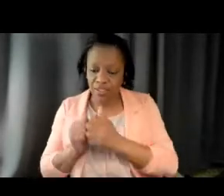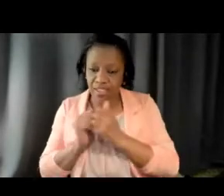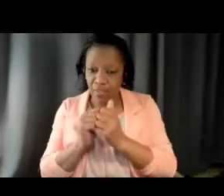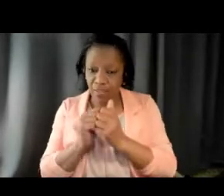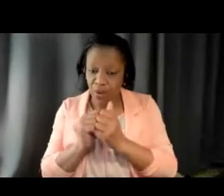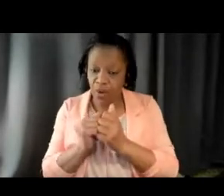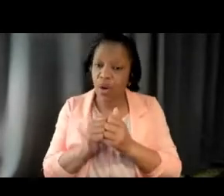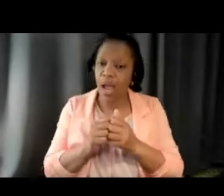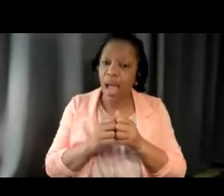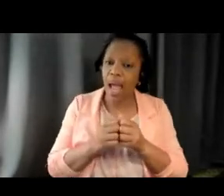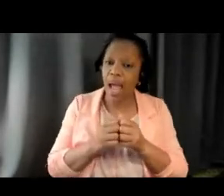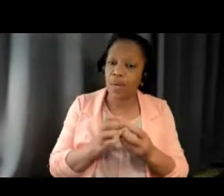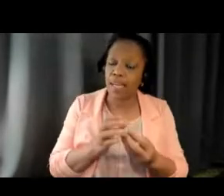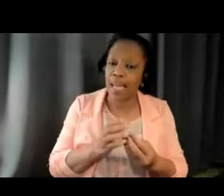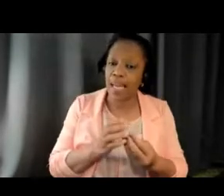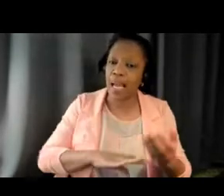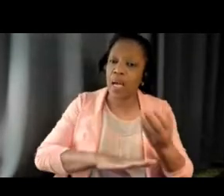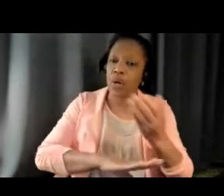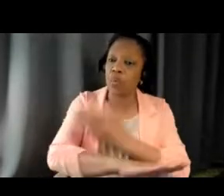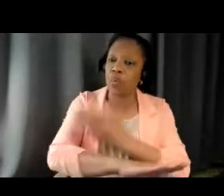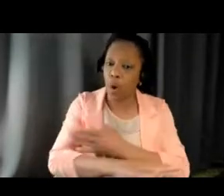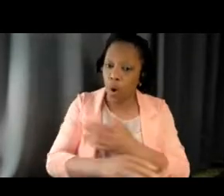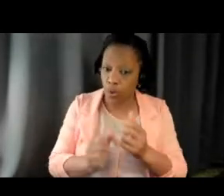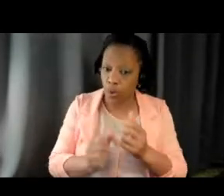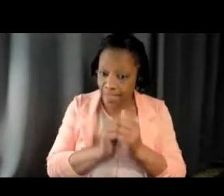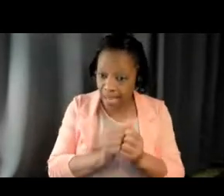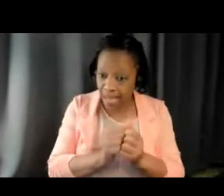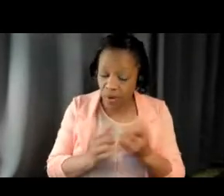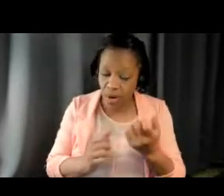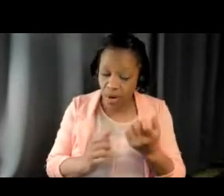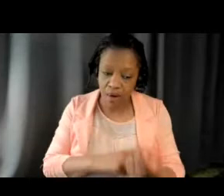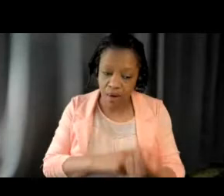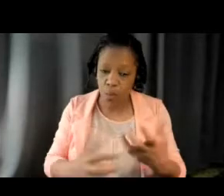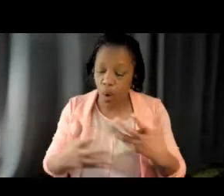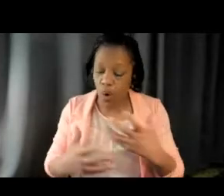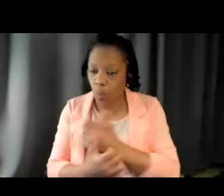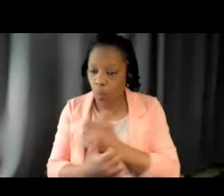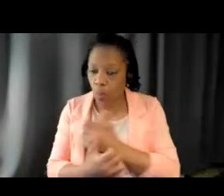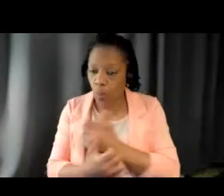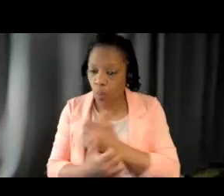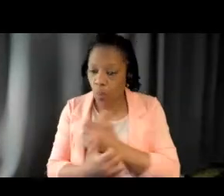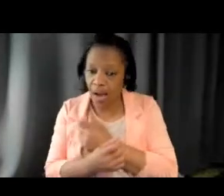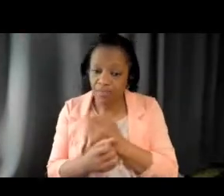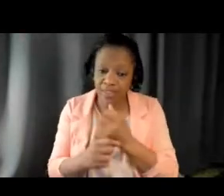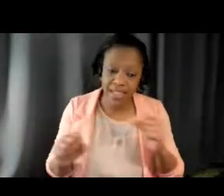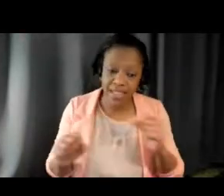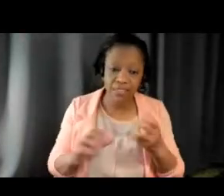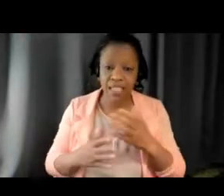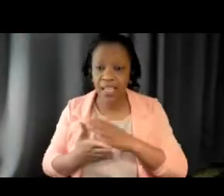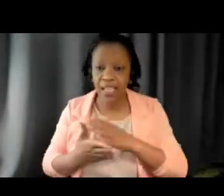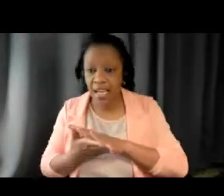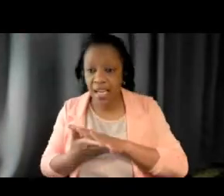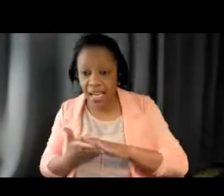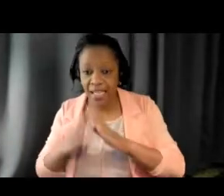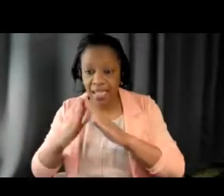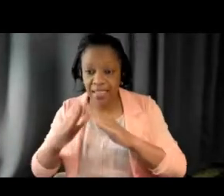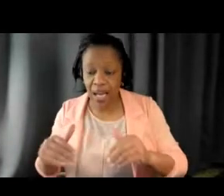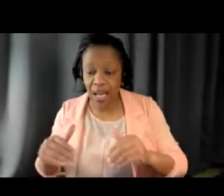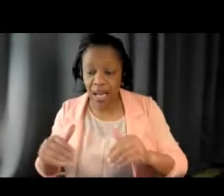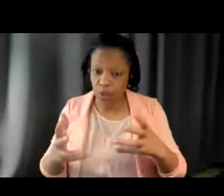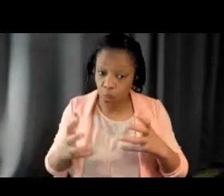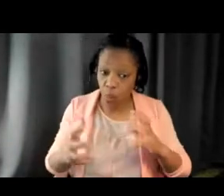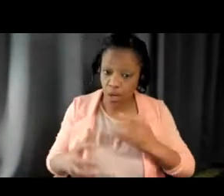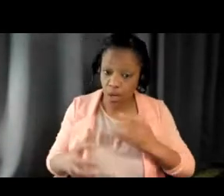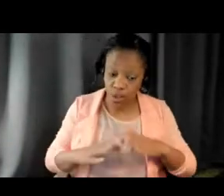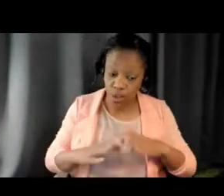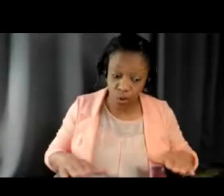things. We want love, we want safety, we want a nice house, we want our kids to be educated. Especially when we're